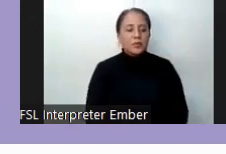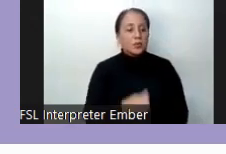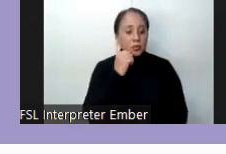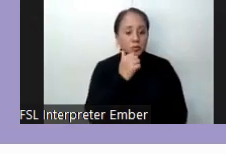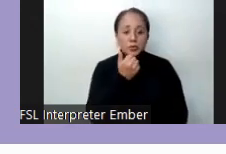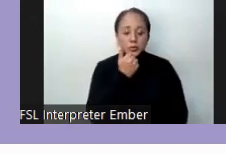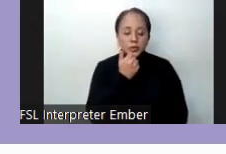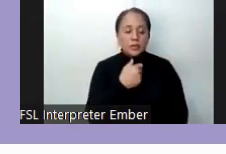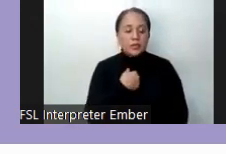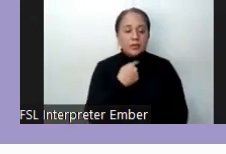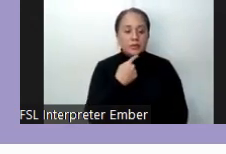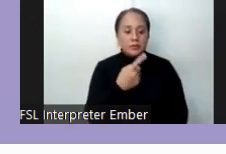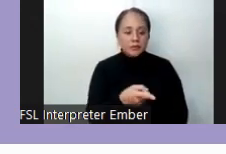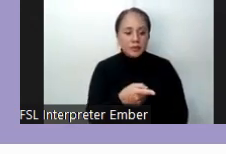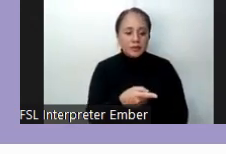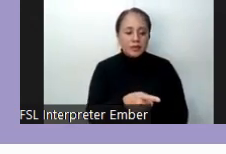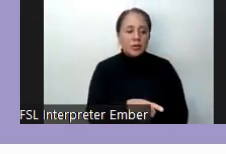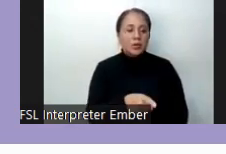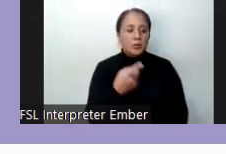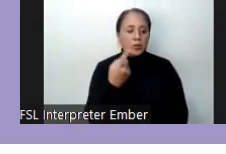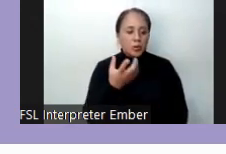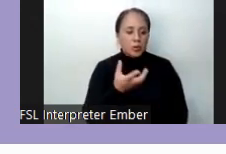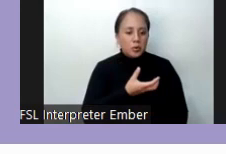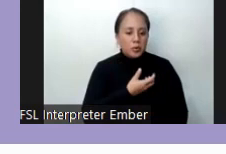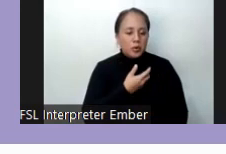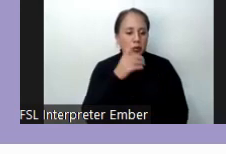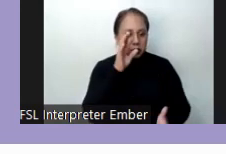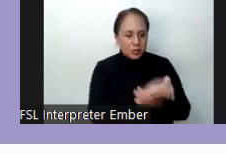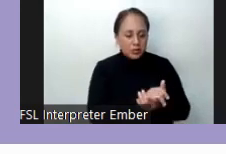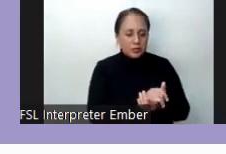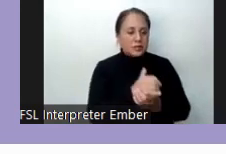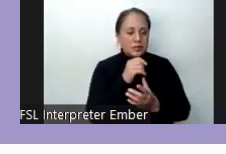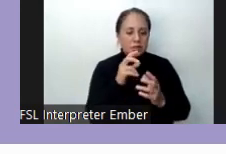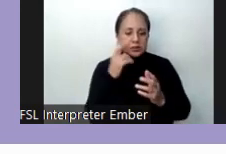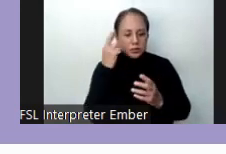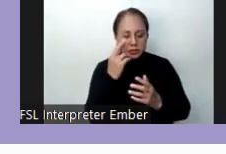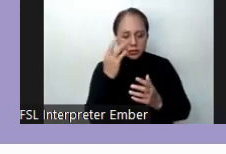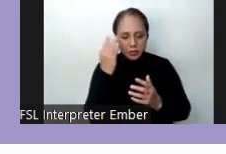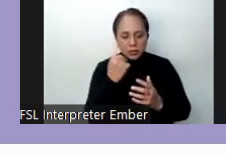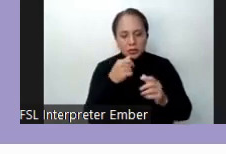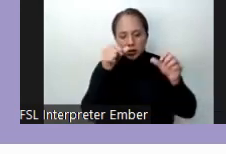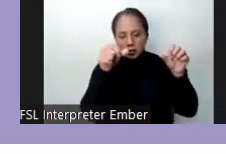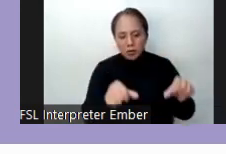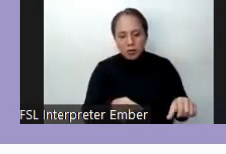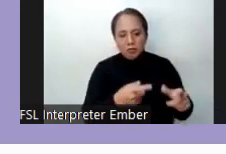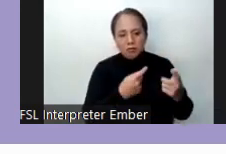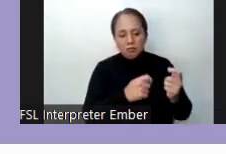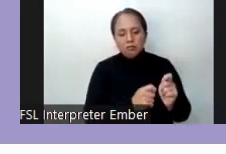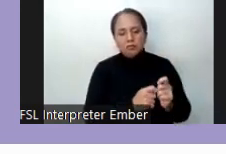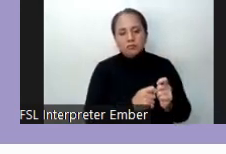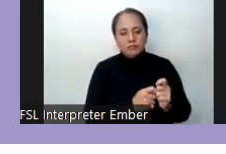is when it mentions one's own existing beliefs instead of a reason that makes a post trustworthy or